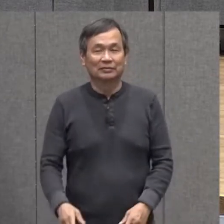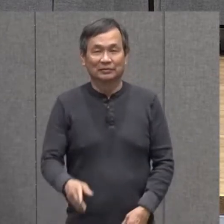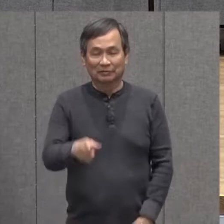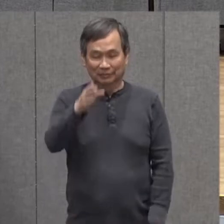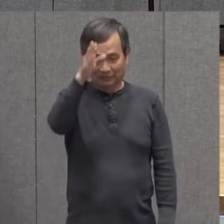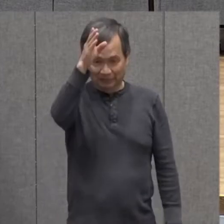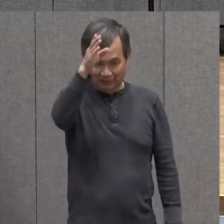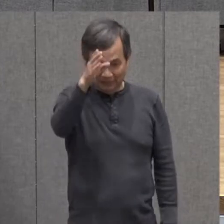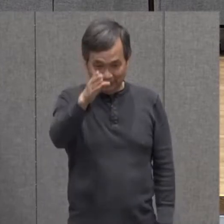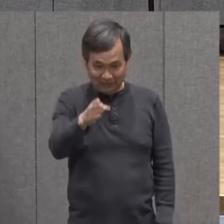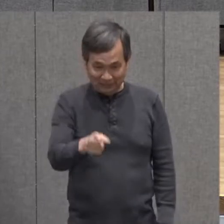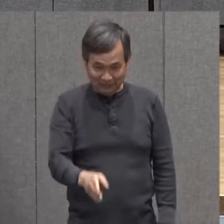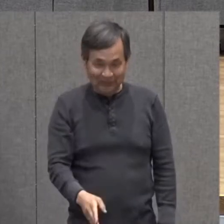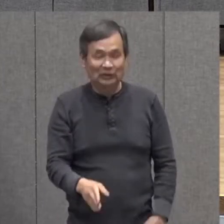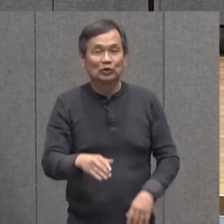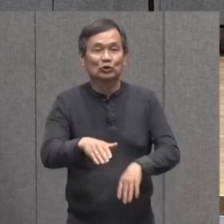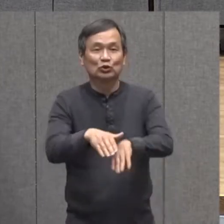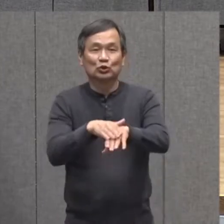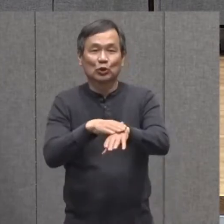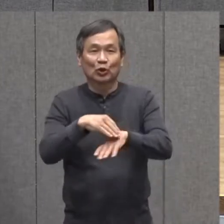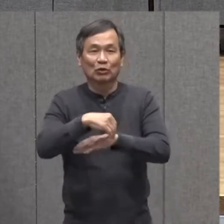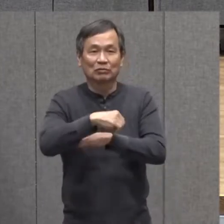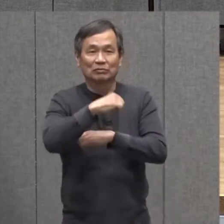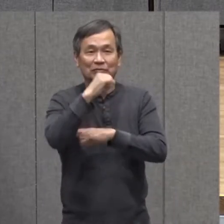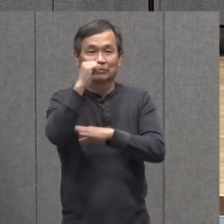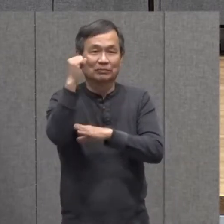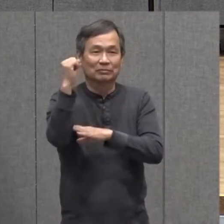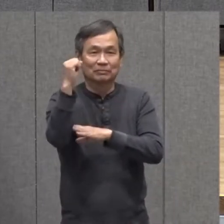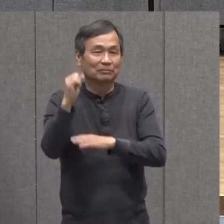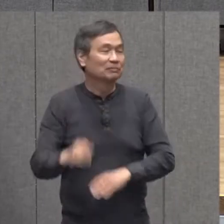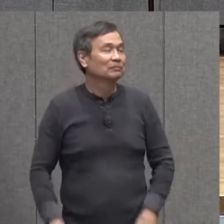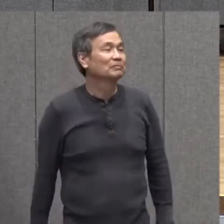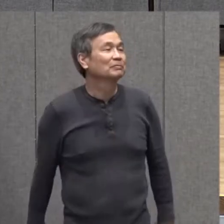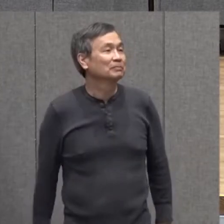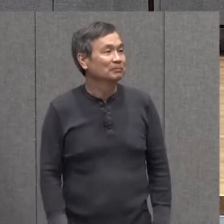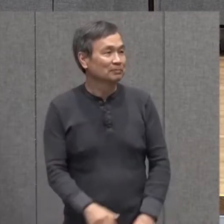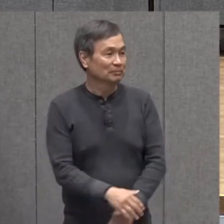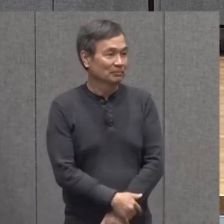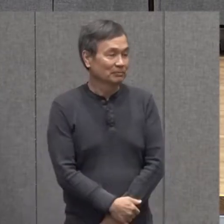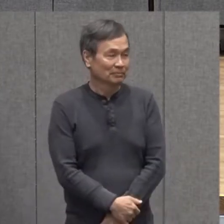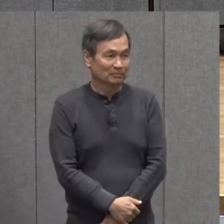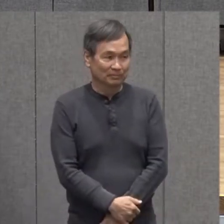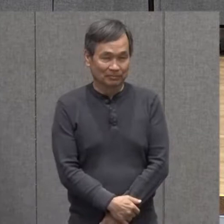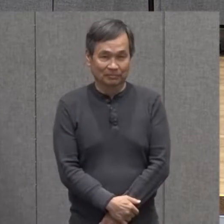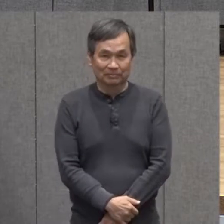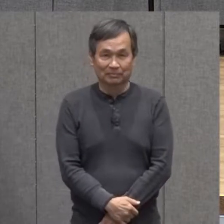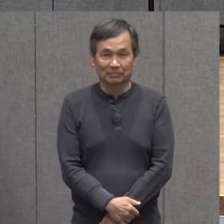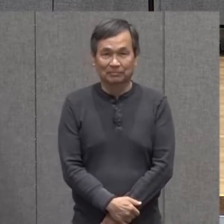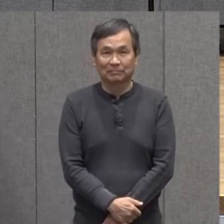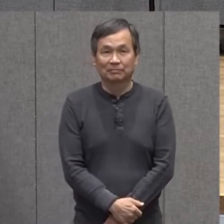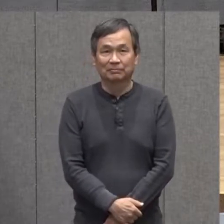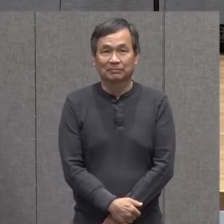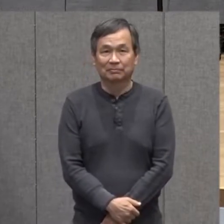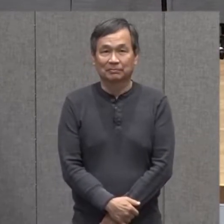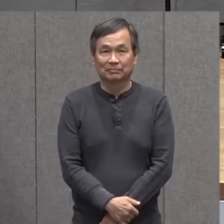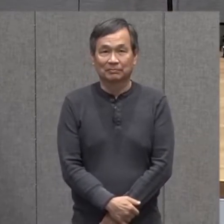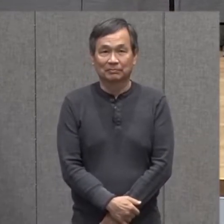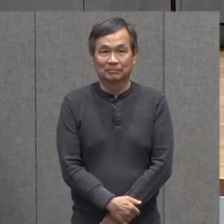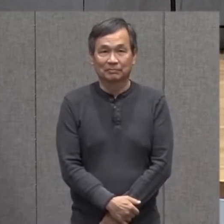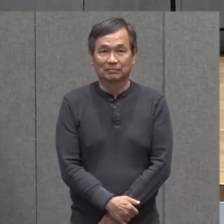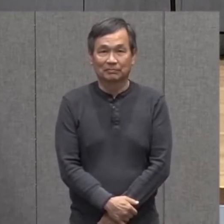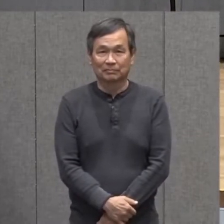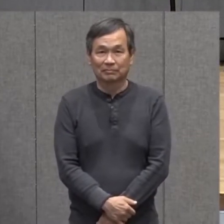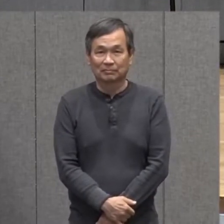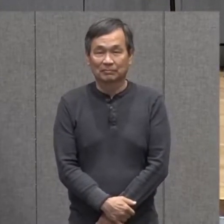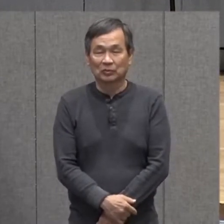and slow. Levántate lentamente, como si te estuvieras despertando cada mañana, bien despacito.